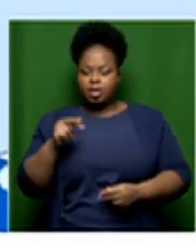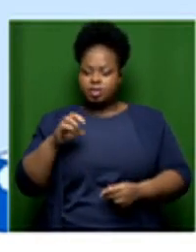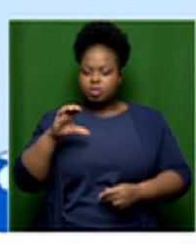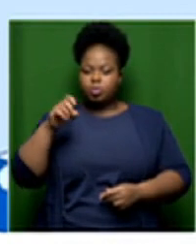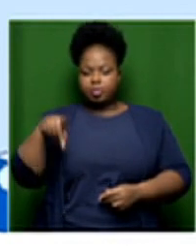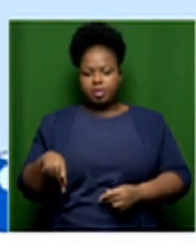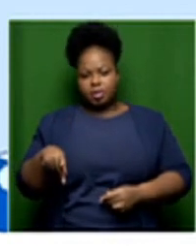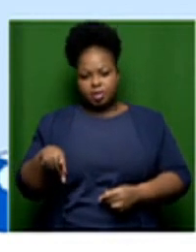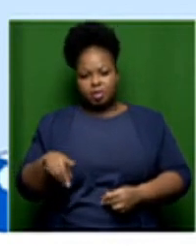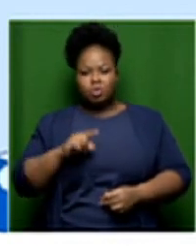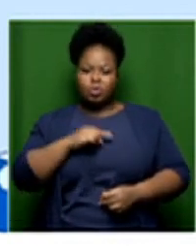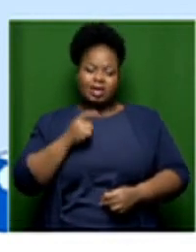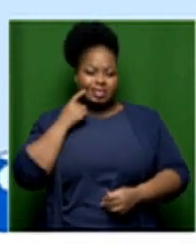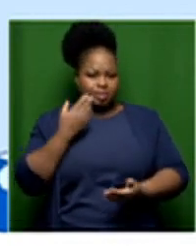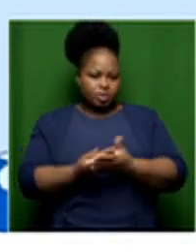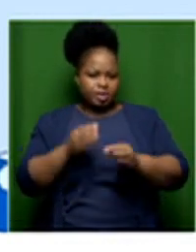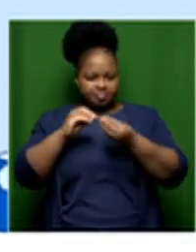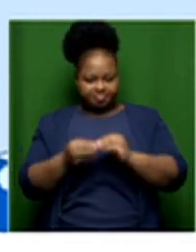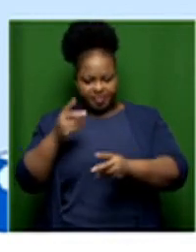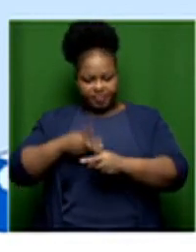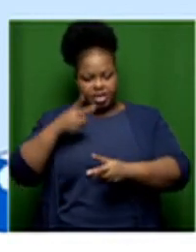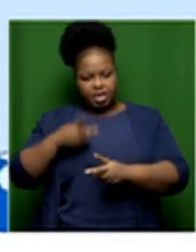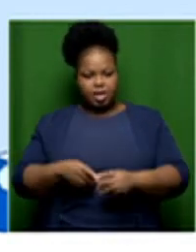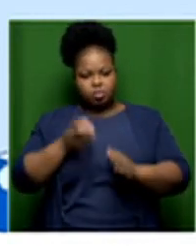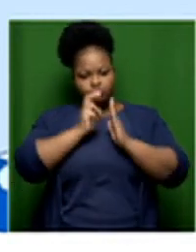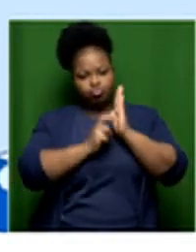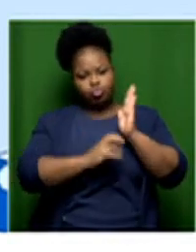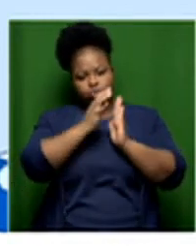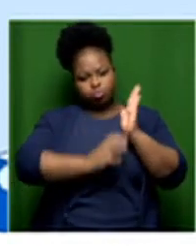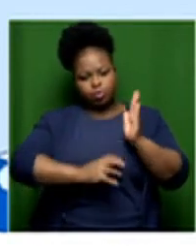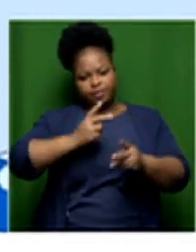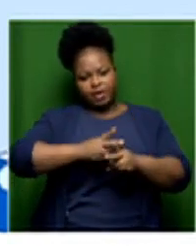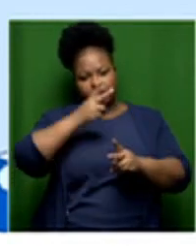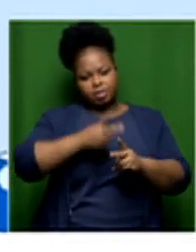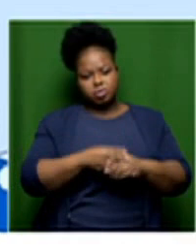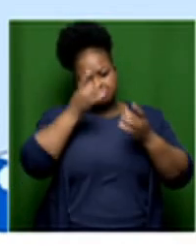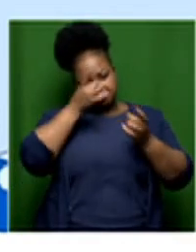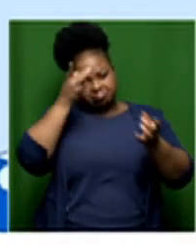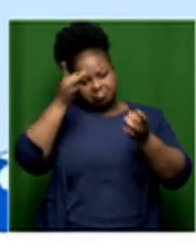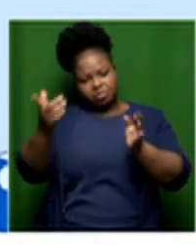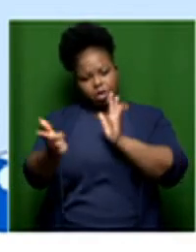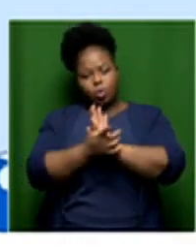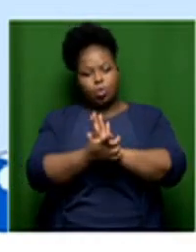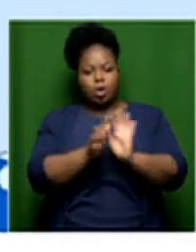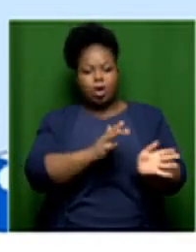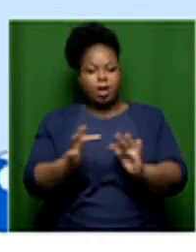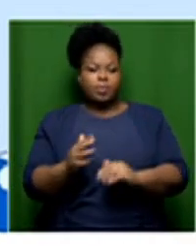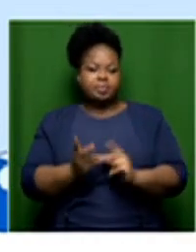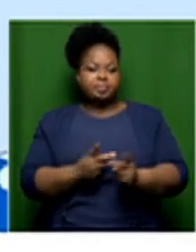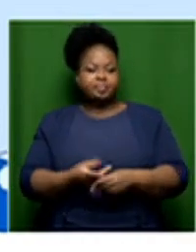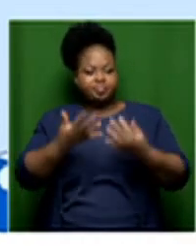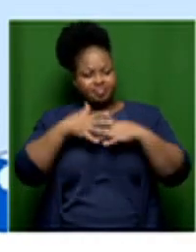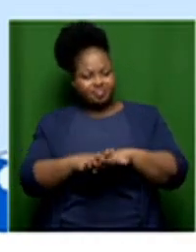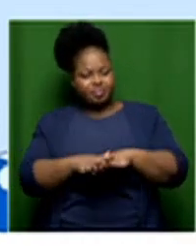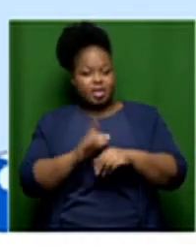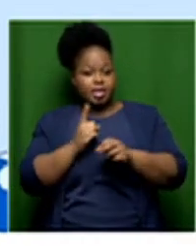so that we can then finalize the regulations for those new provisions of the law and to implement the